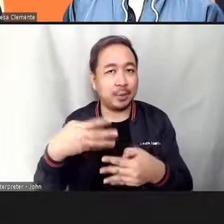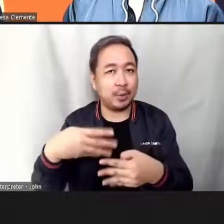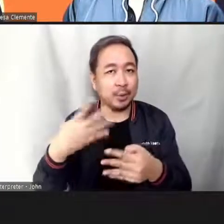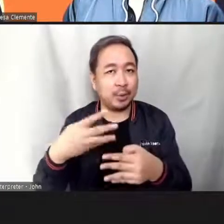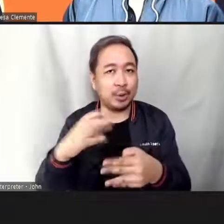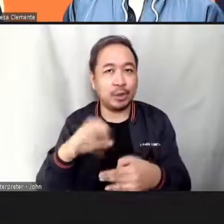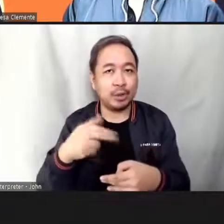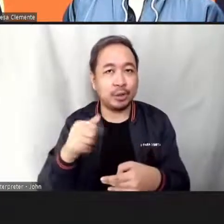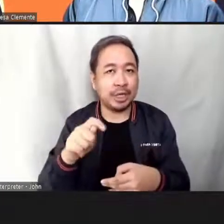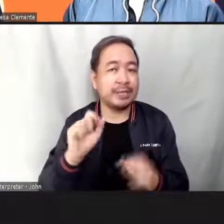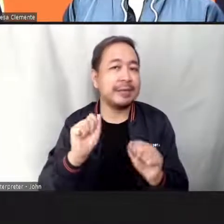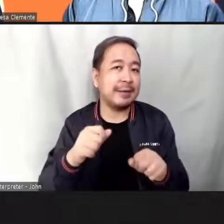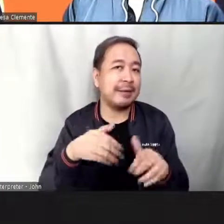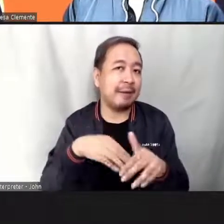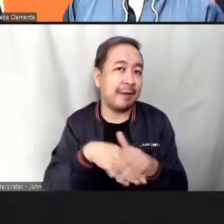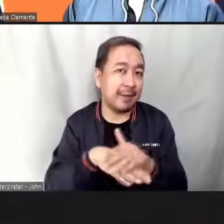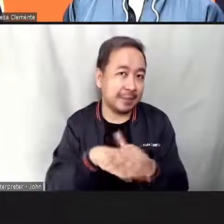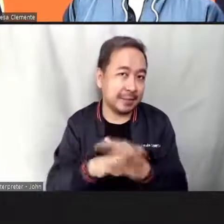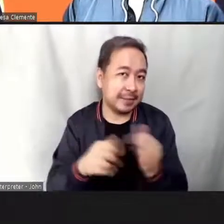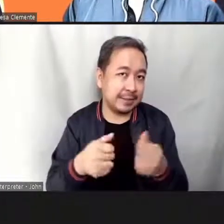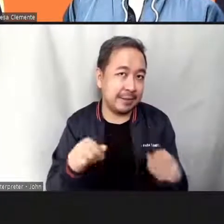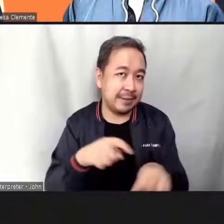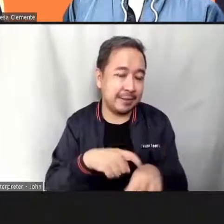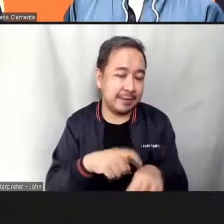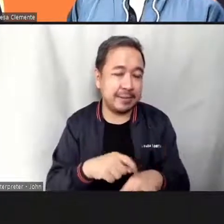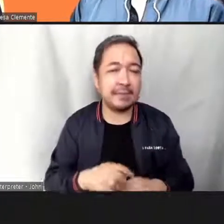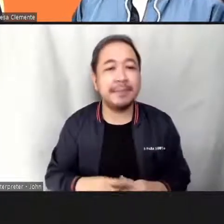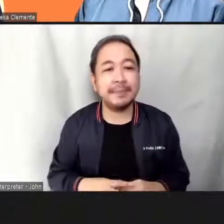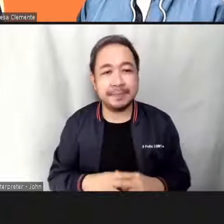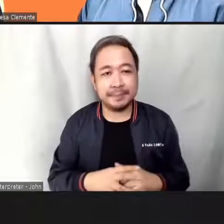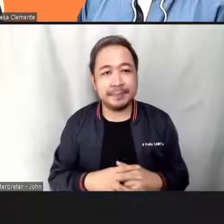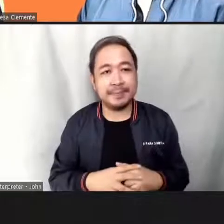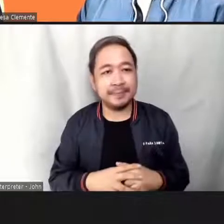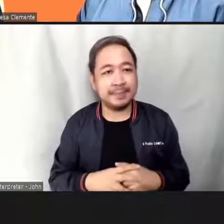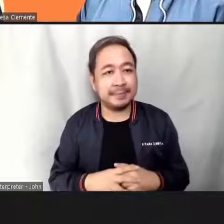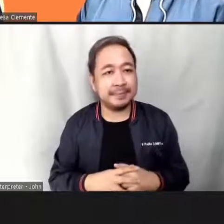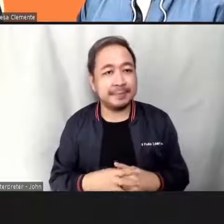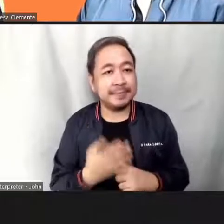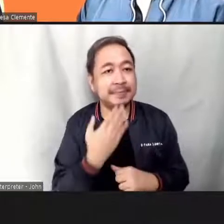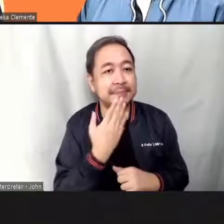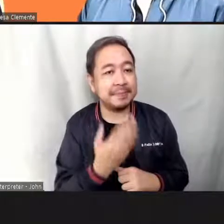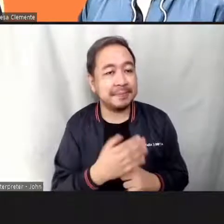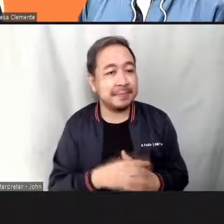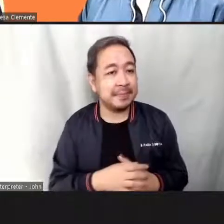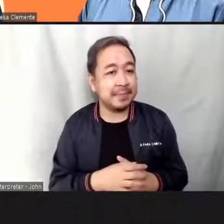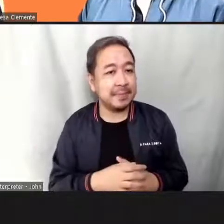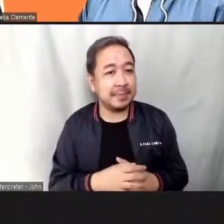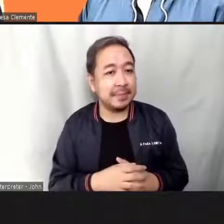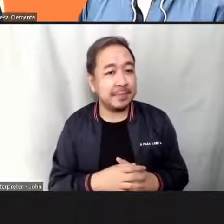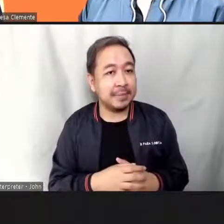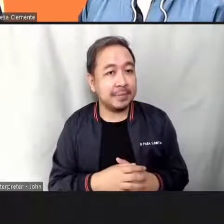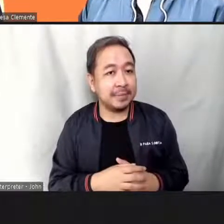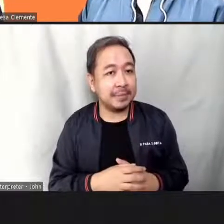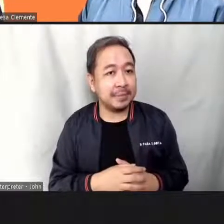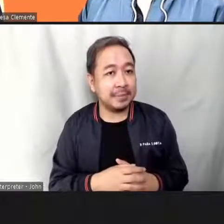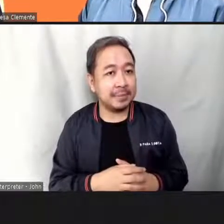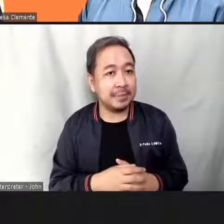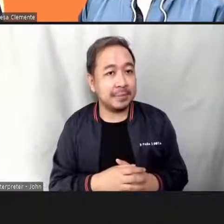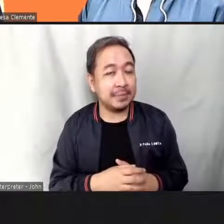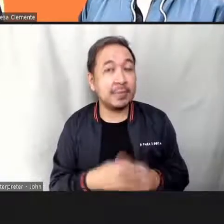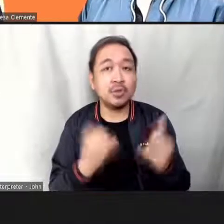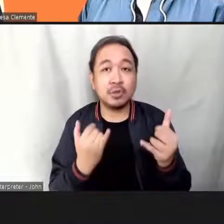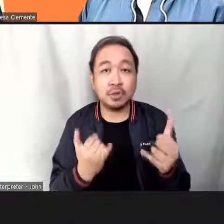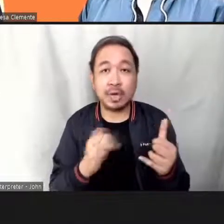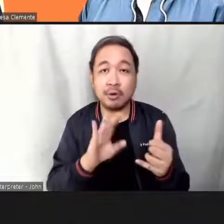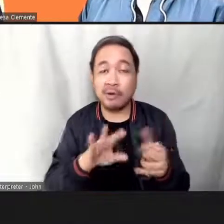can access it anytime po. Thank you. So With the questions, ang answer po